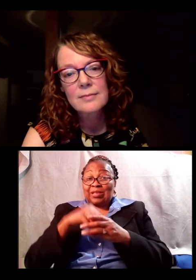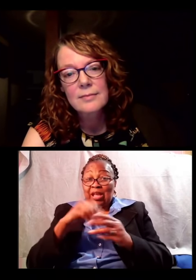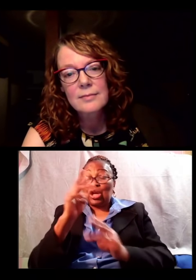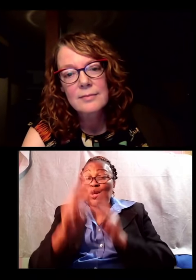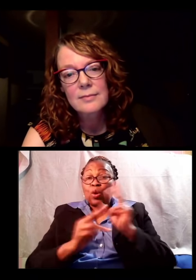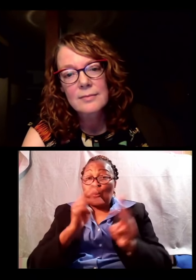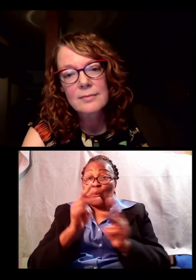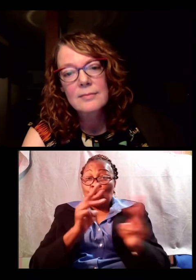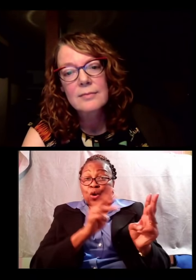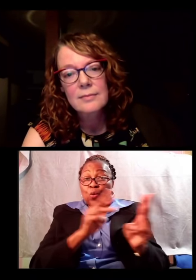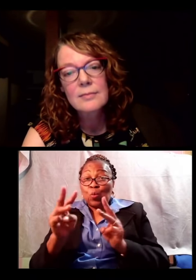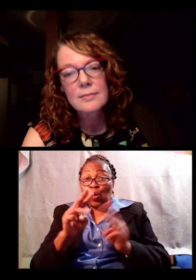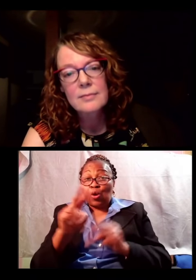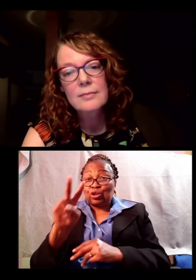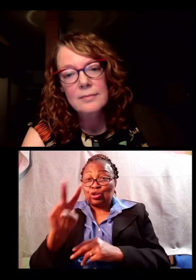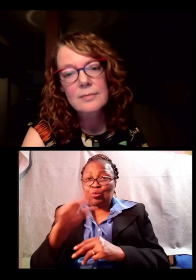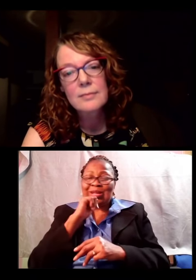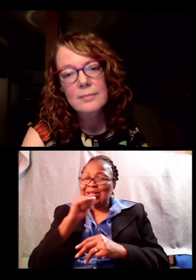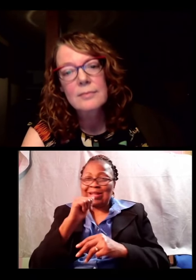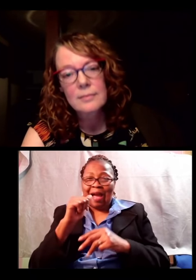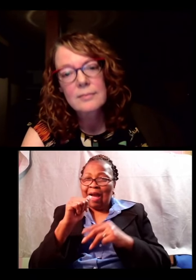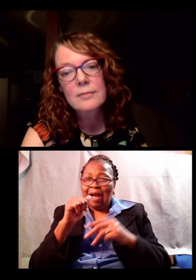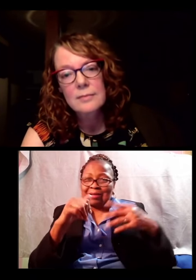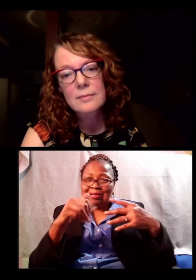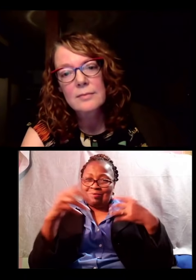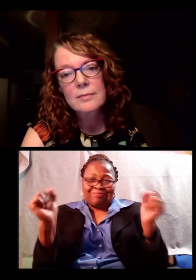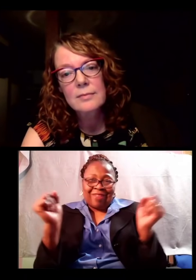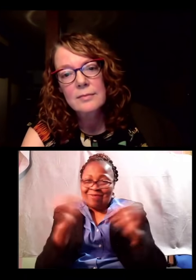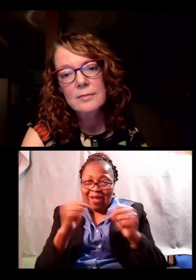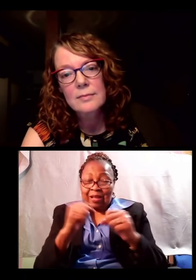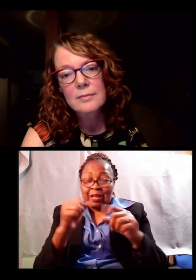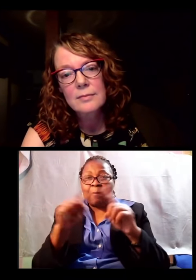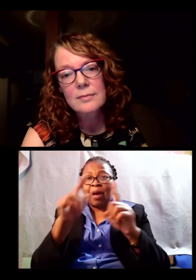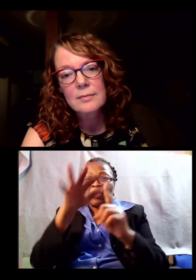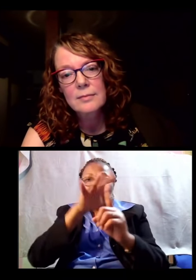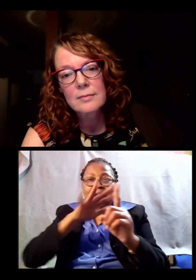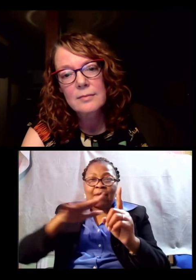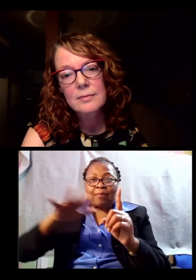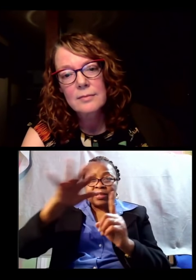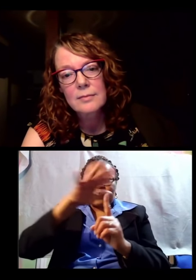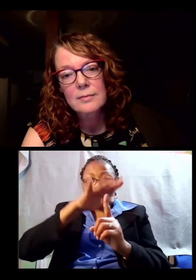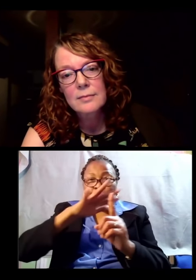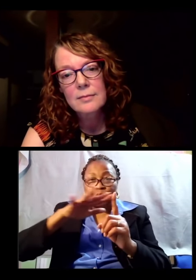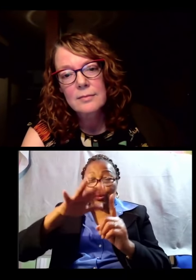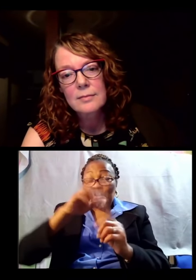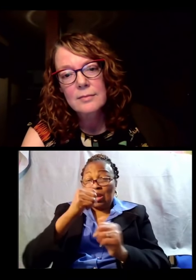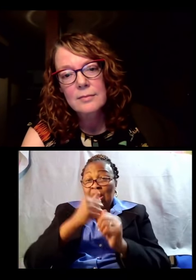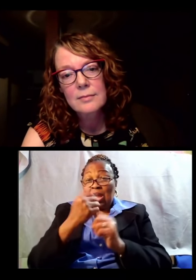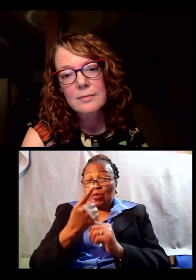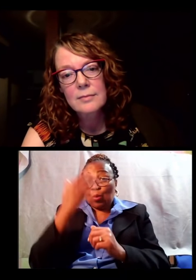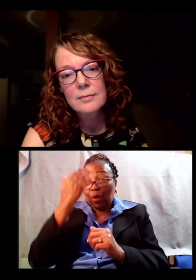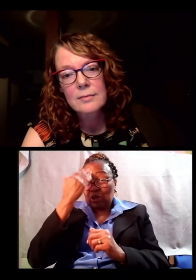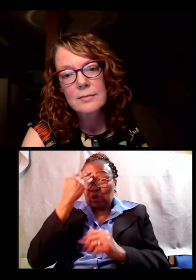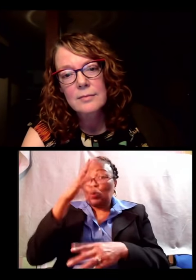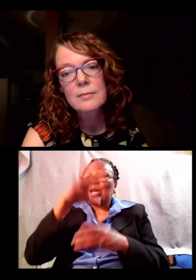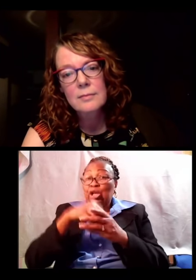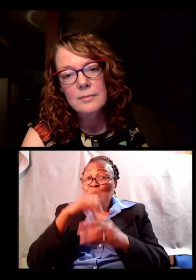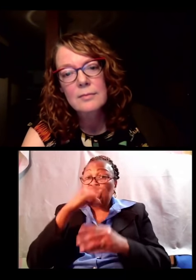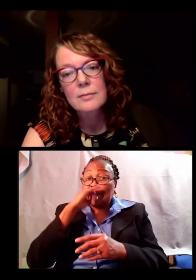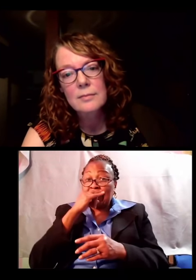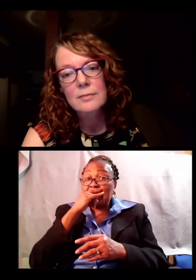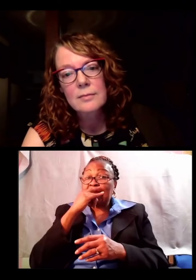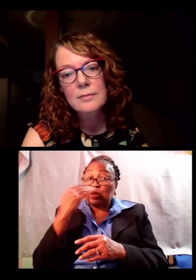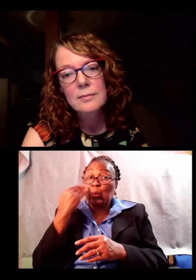the battleground, but in the atmosphere of World War II, and everybody knew, including kids, that there was a war going